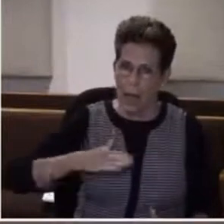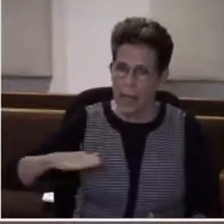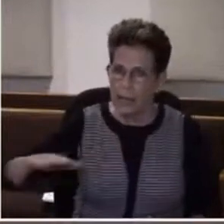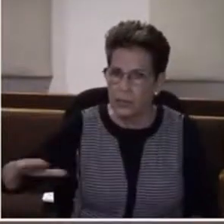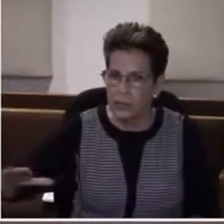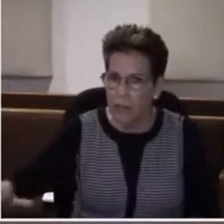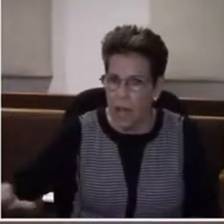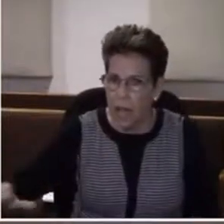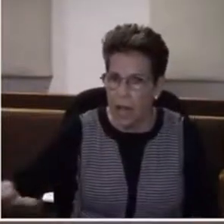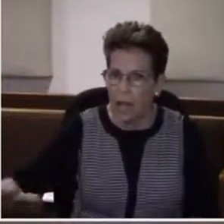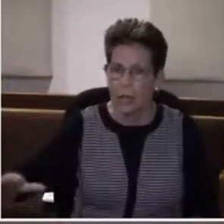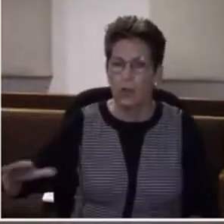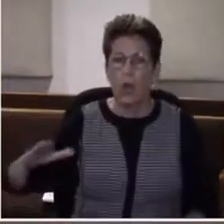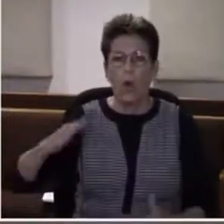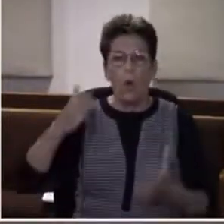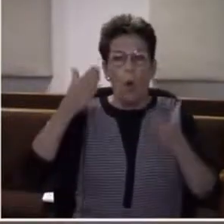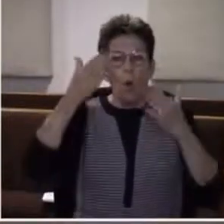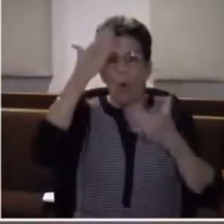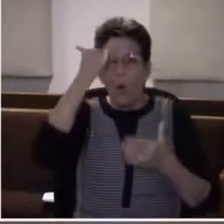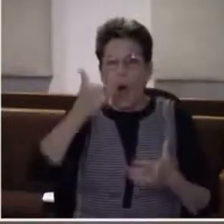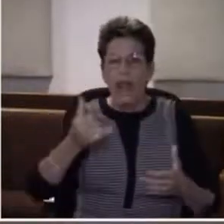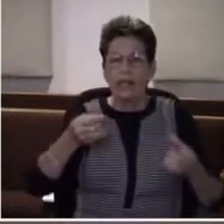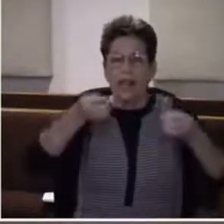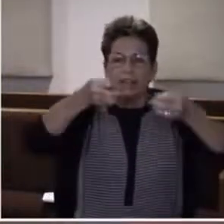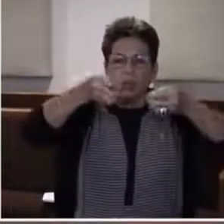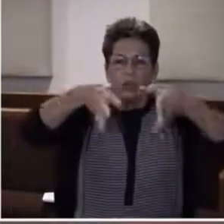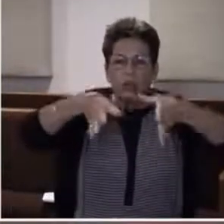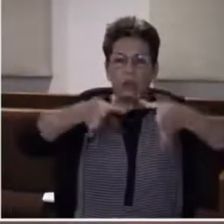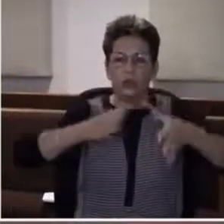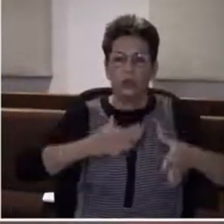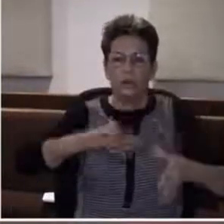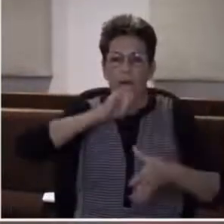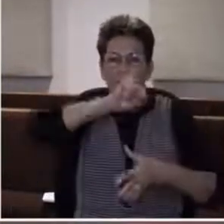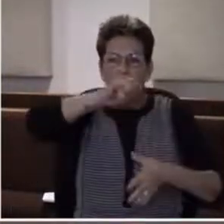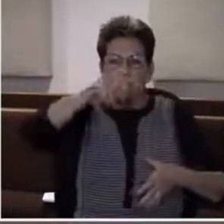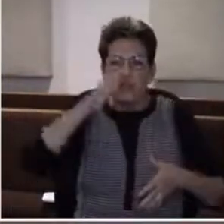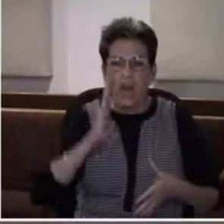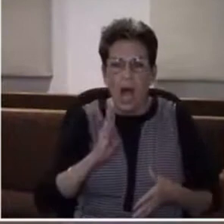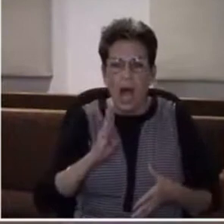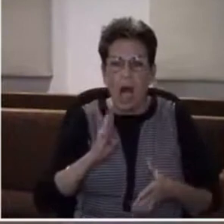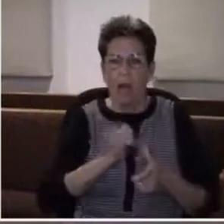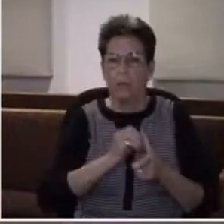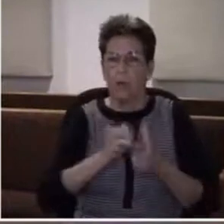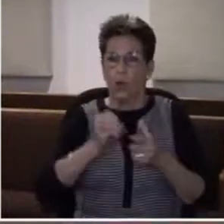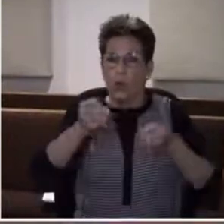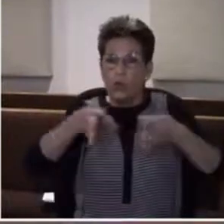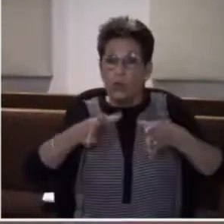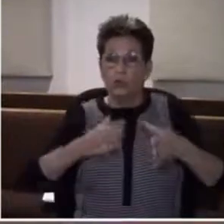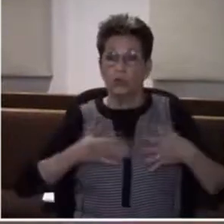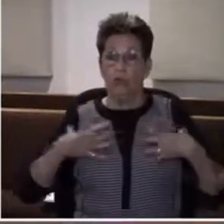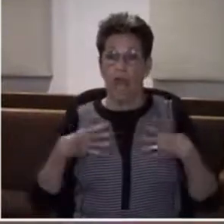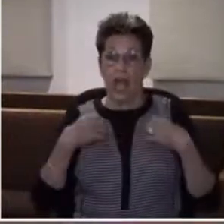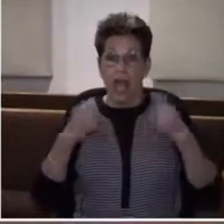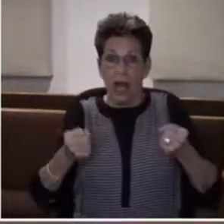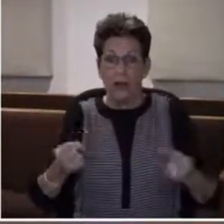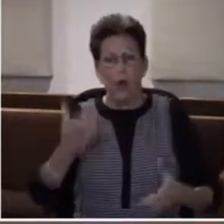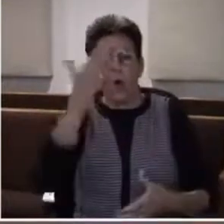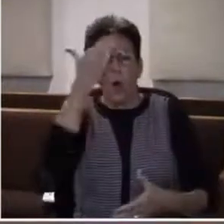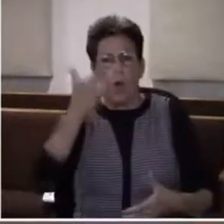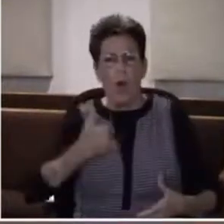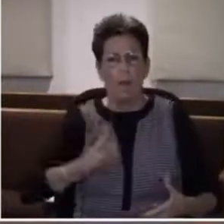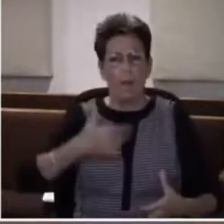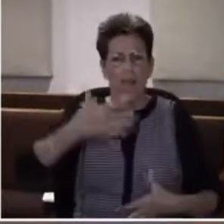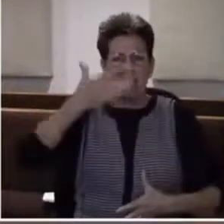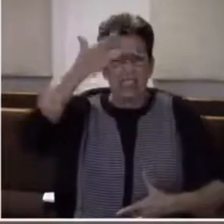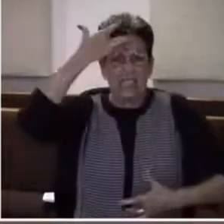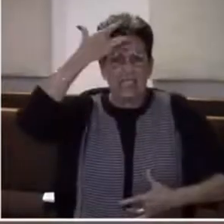job? Why did we have to lose our home? Why did we have to lose our health? Why did I have to get sick? Pastor, why are we